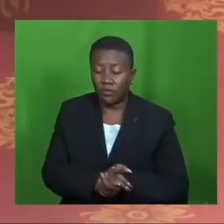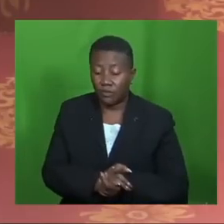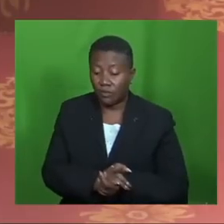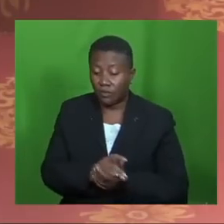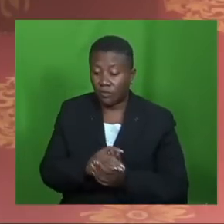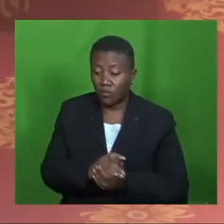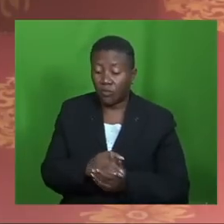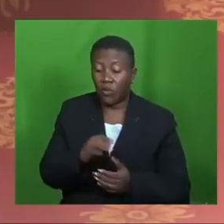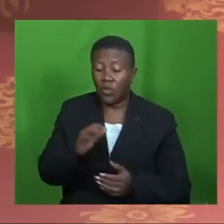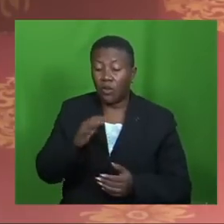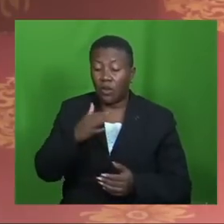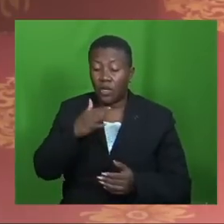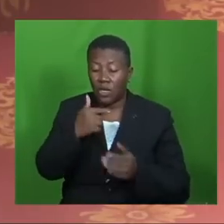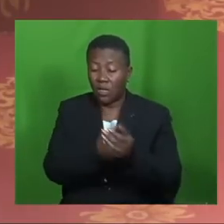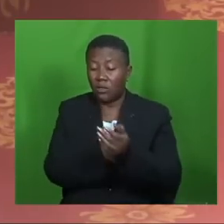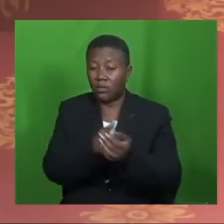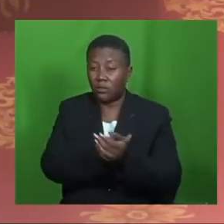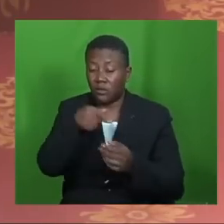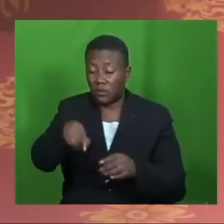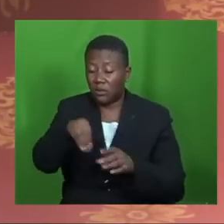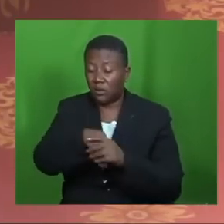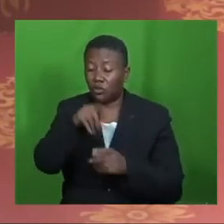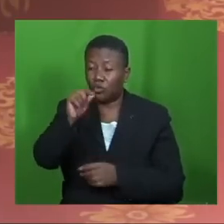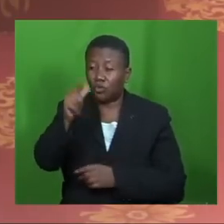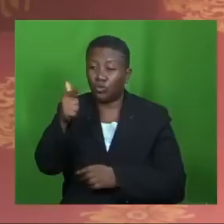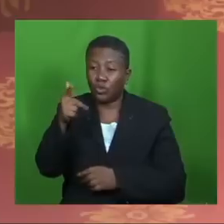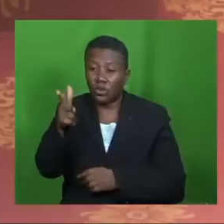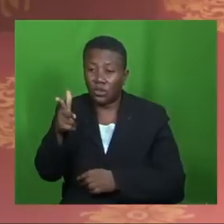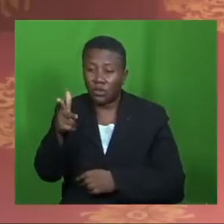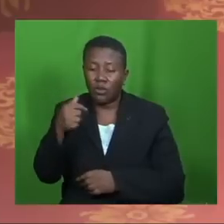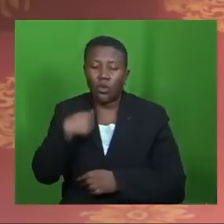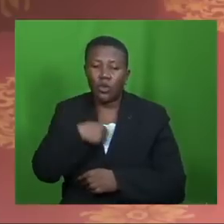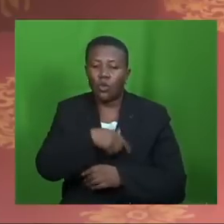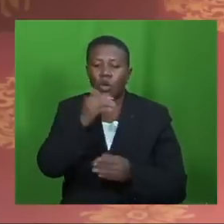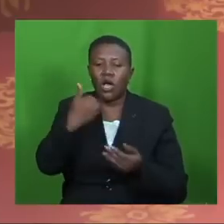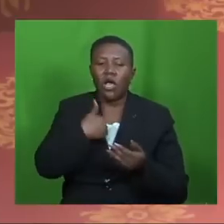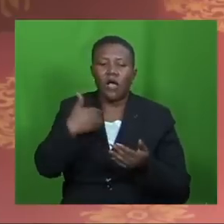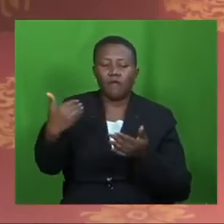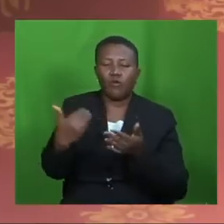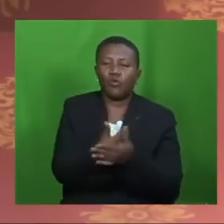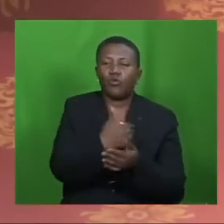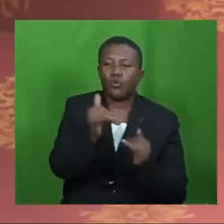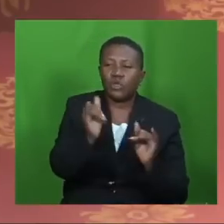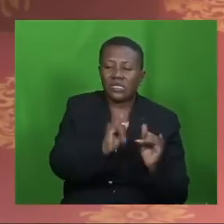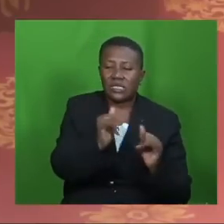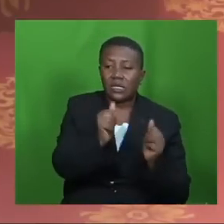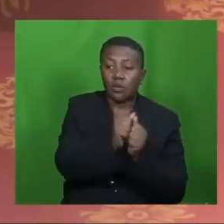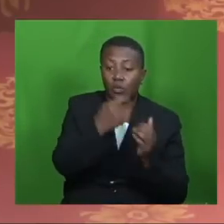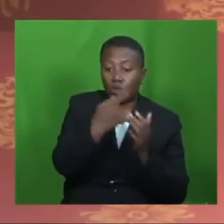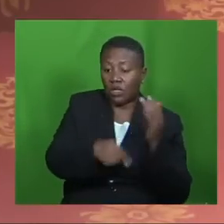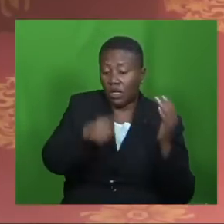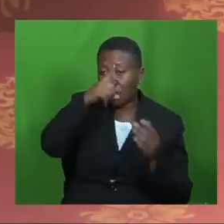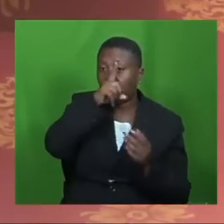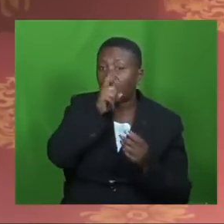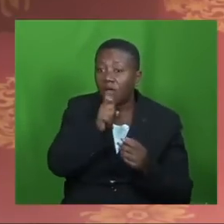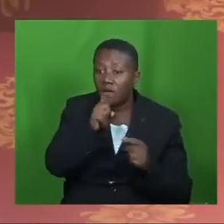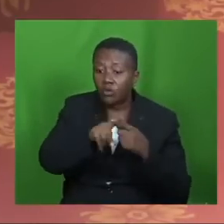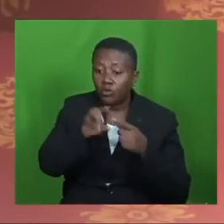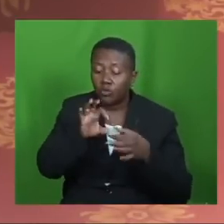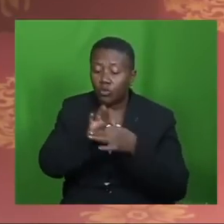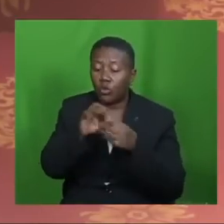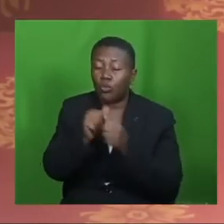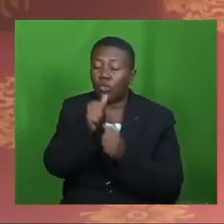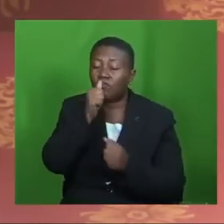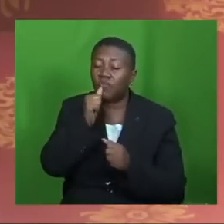will soon launch our version of the Qatar 2022 Legacy Project, which will see us collaborate with private sector to